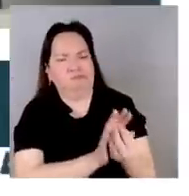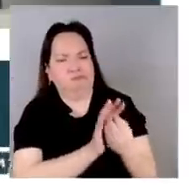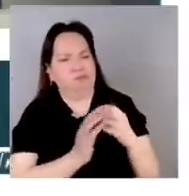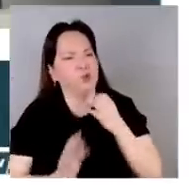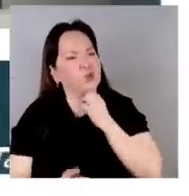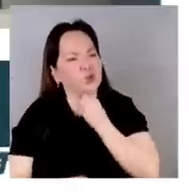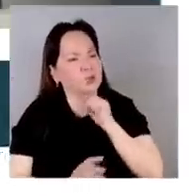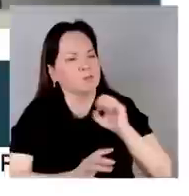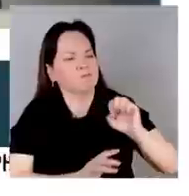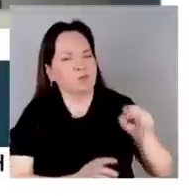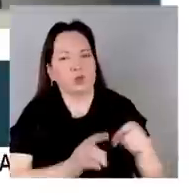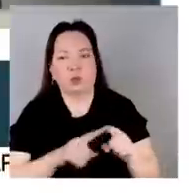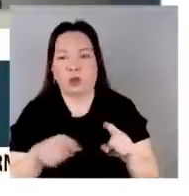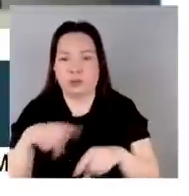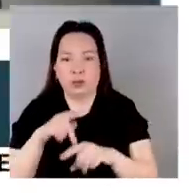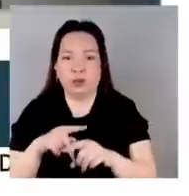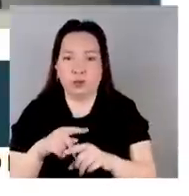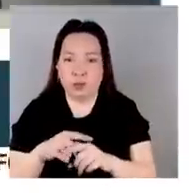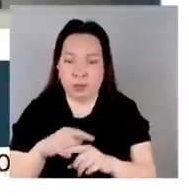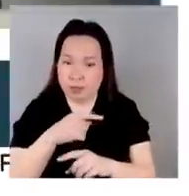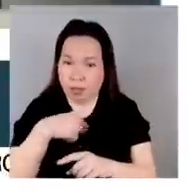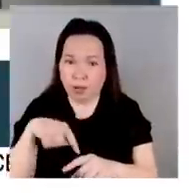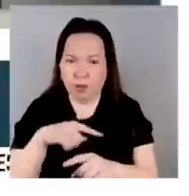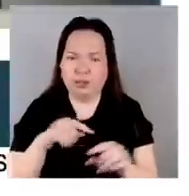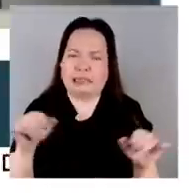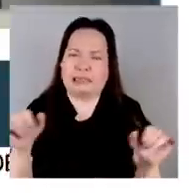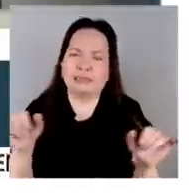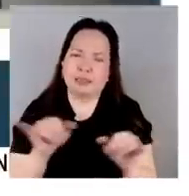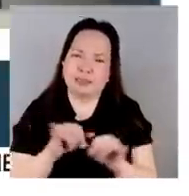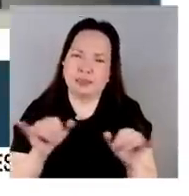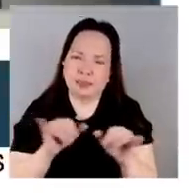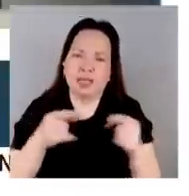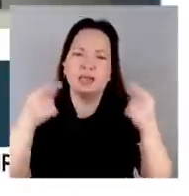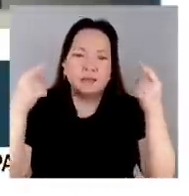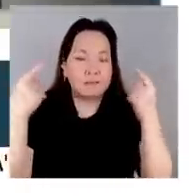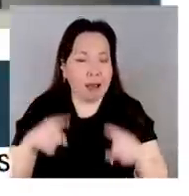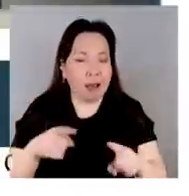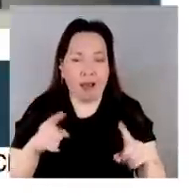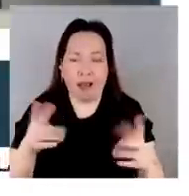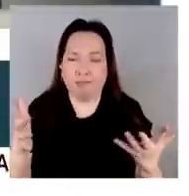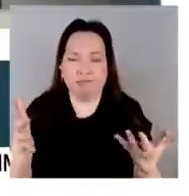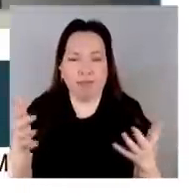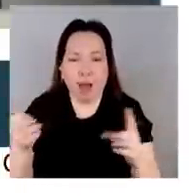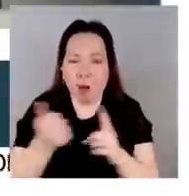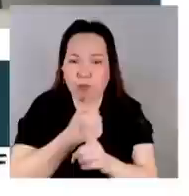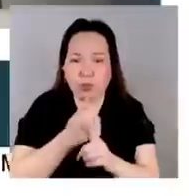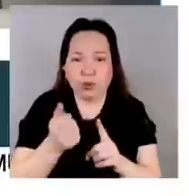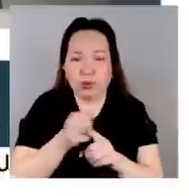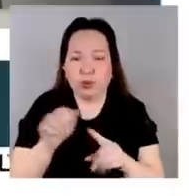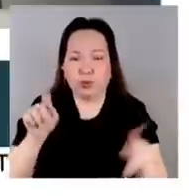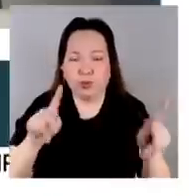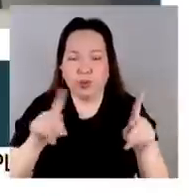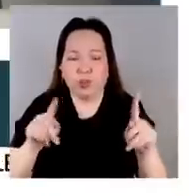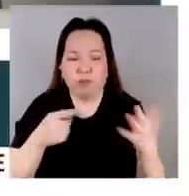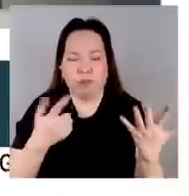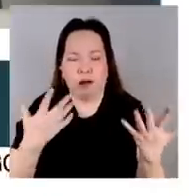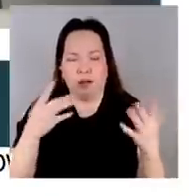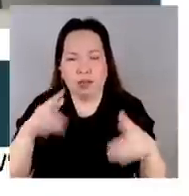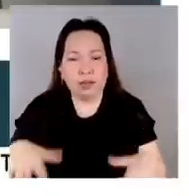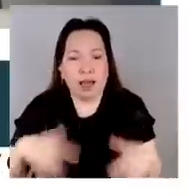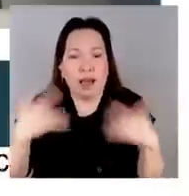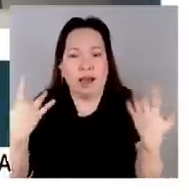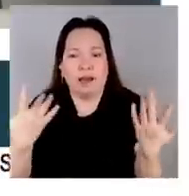concerned, we are really concerned that crimes against humanity have been committed here under the previous administration. We're also concerned that there are